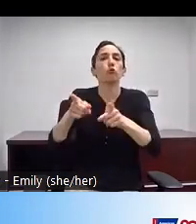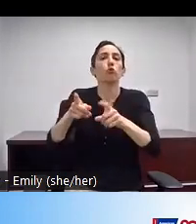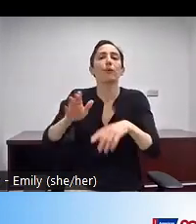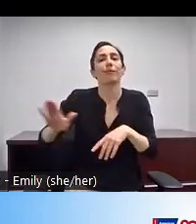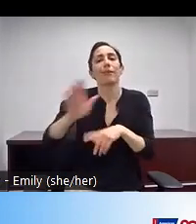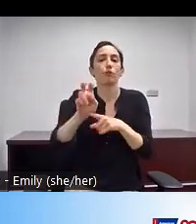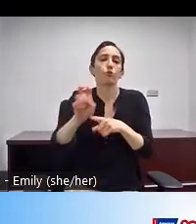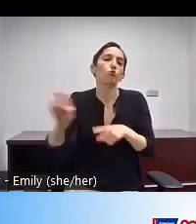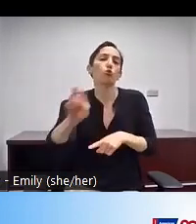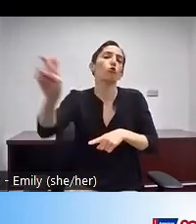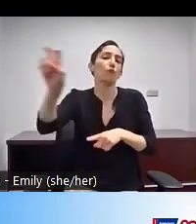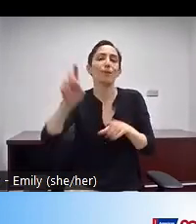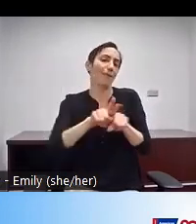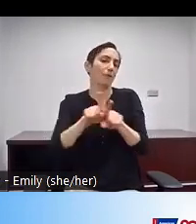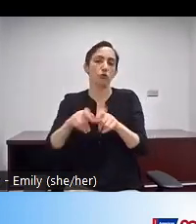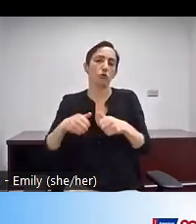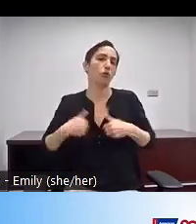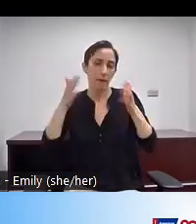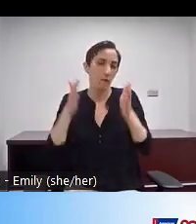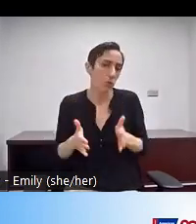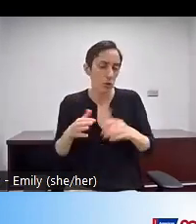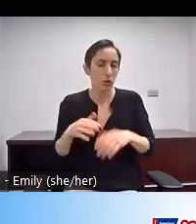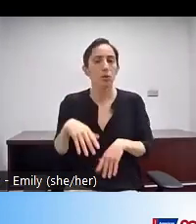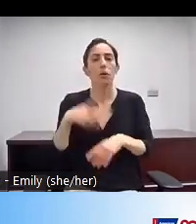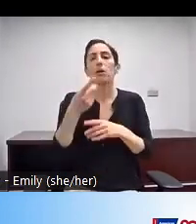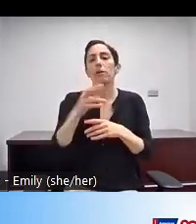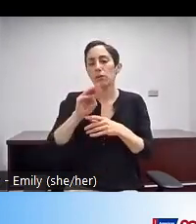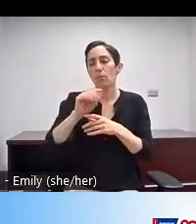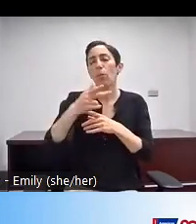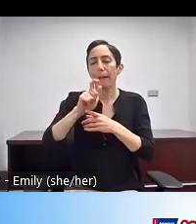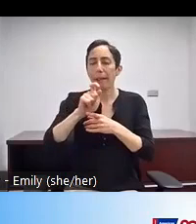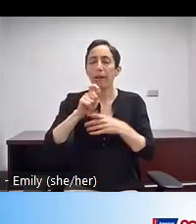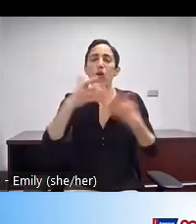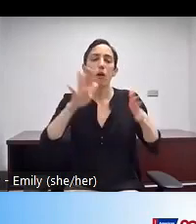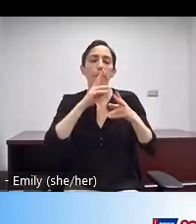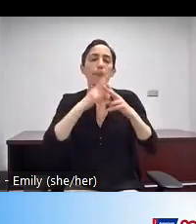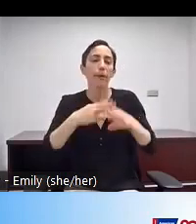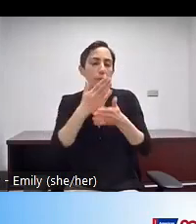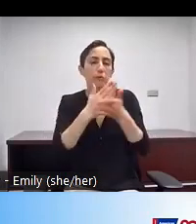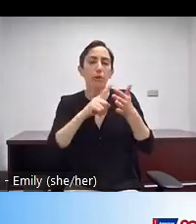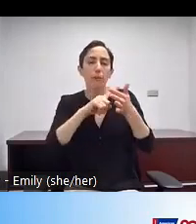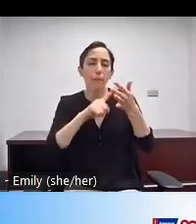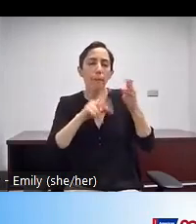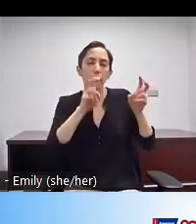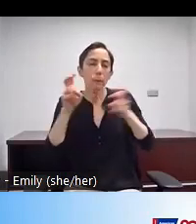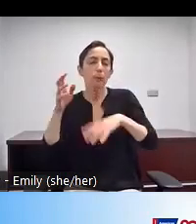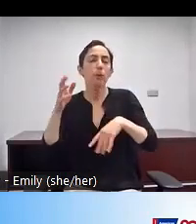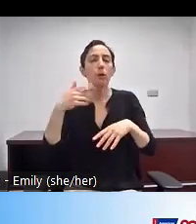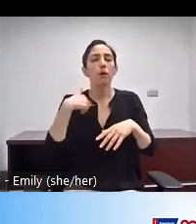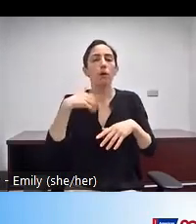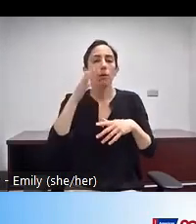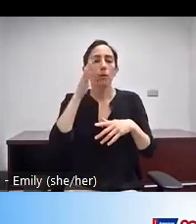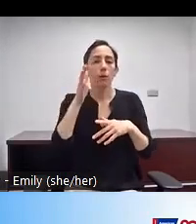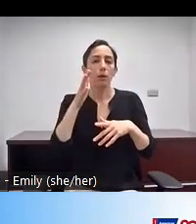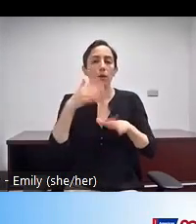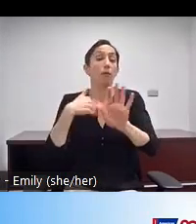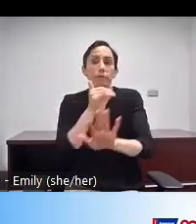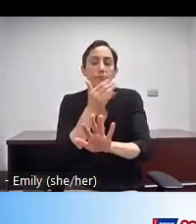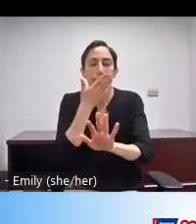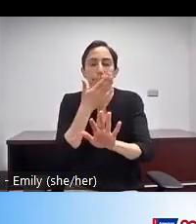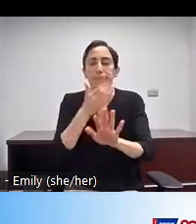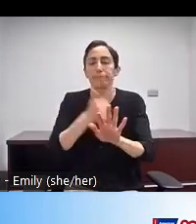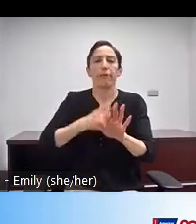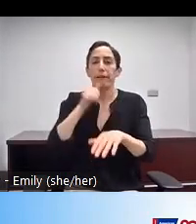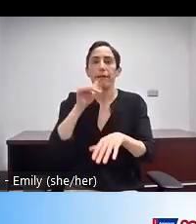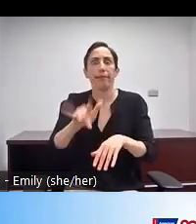and address some of the topics that Dr. Mohile brought up in her presentation. Whoop! I didn't want to play that